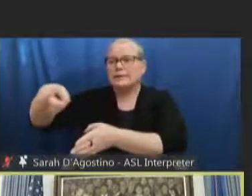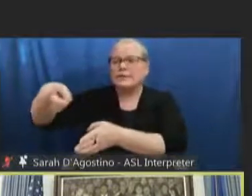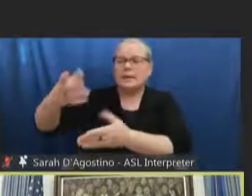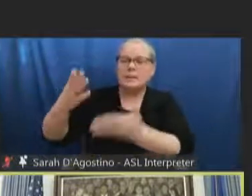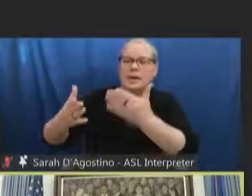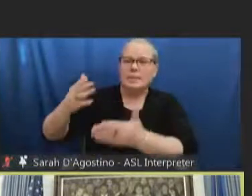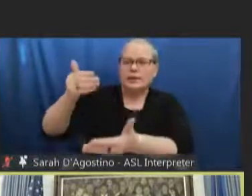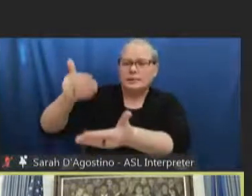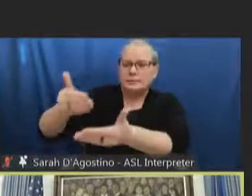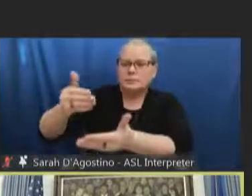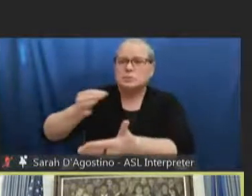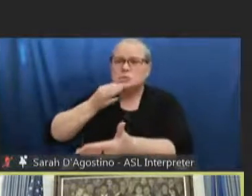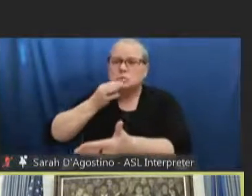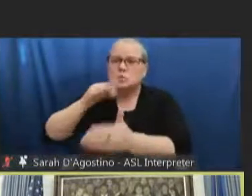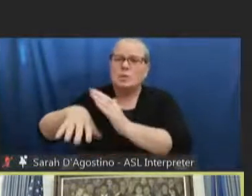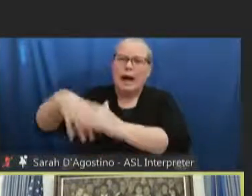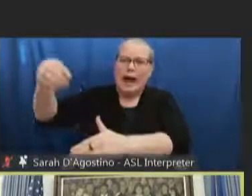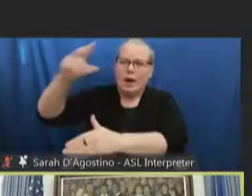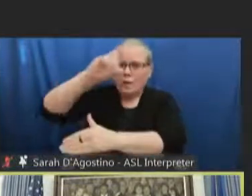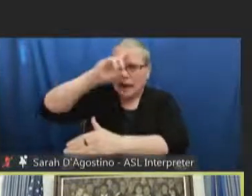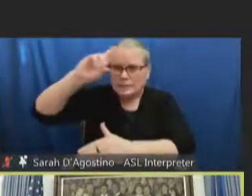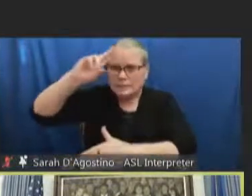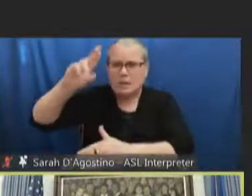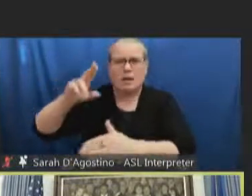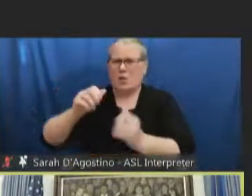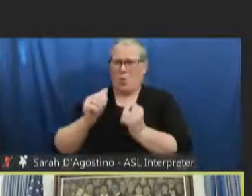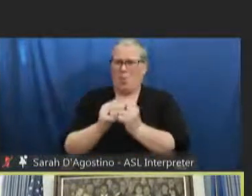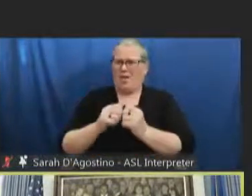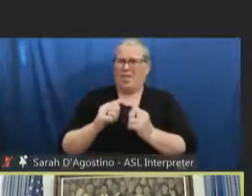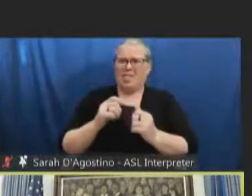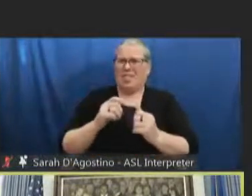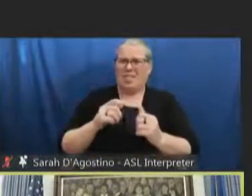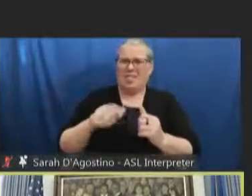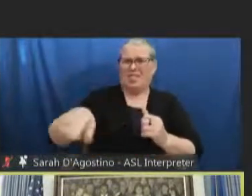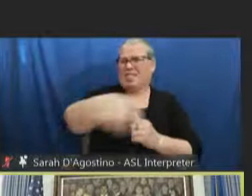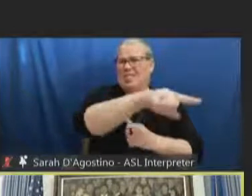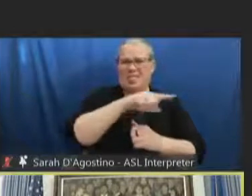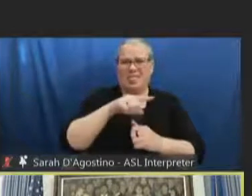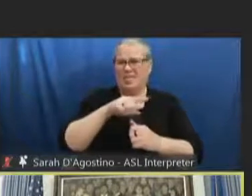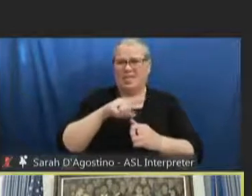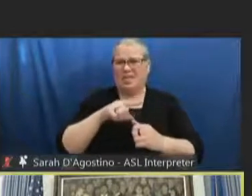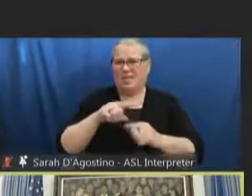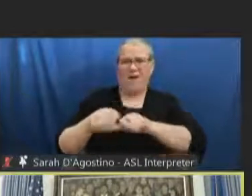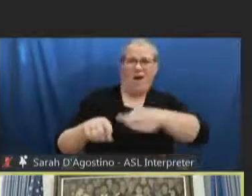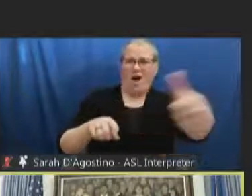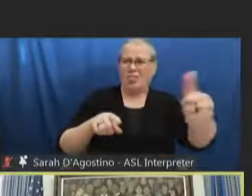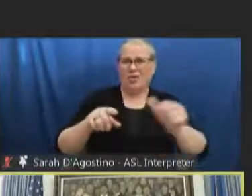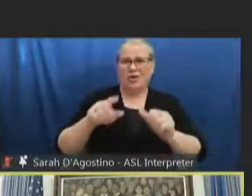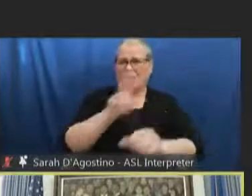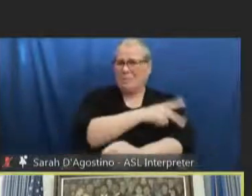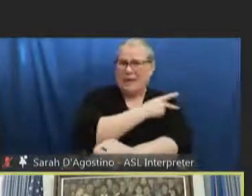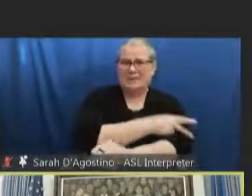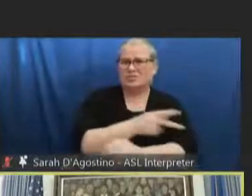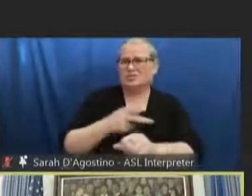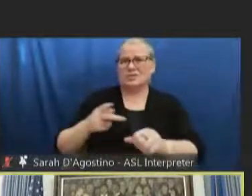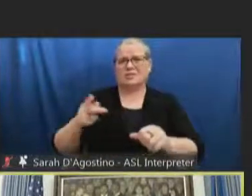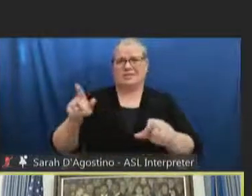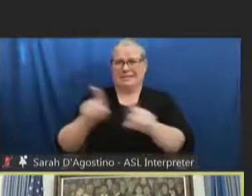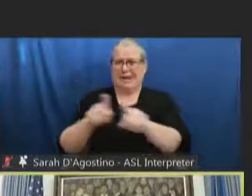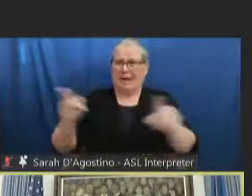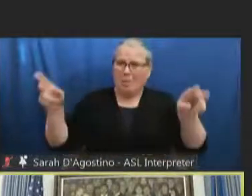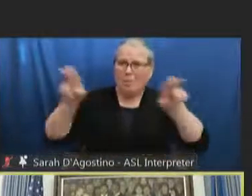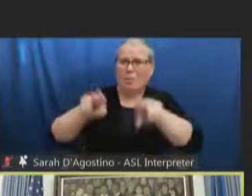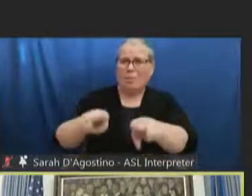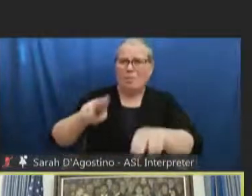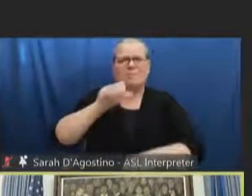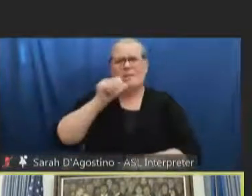of the population. This is not what you saw in places like New York 18 months ago, very different. And I think we'll be able to do that